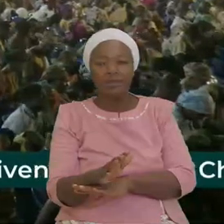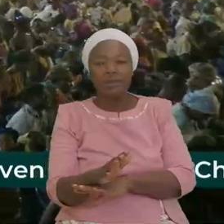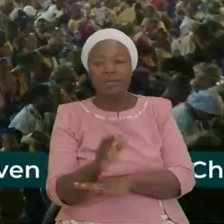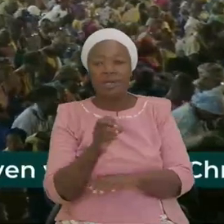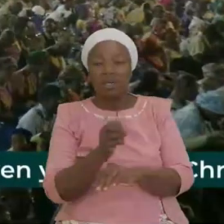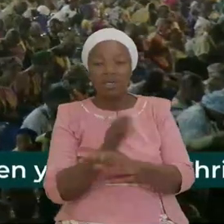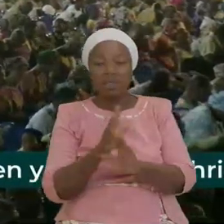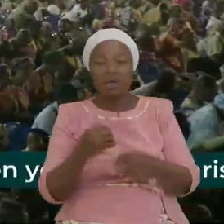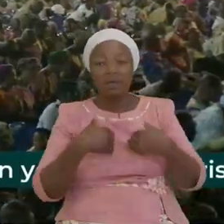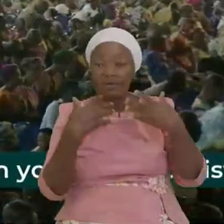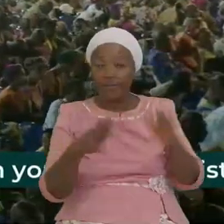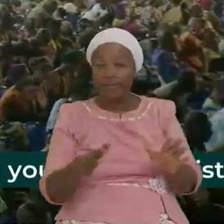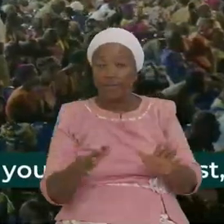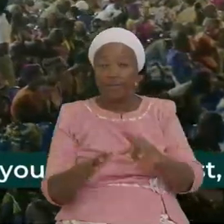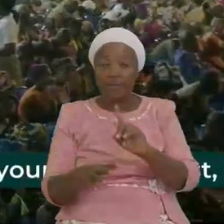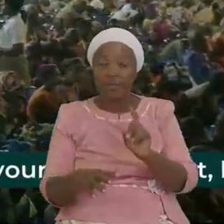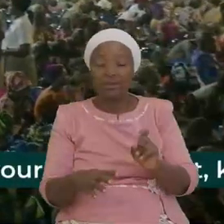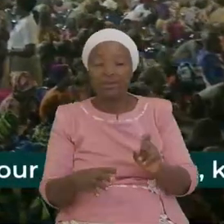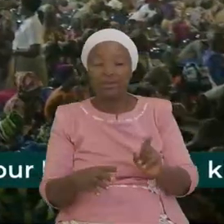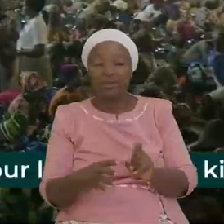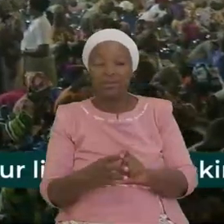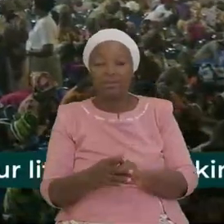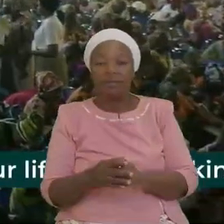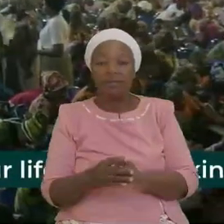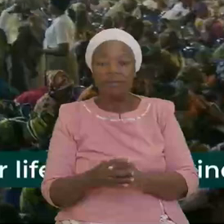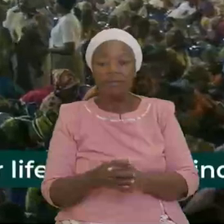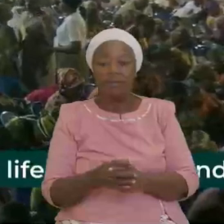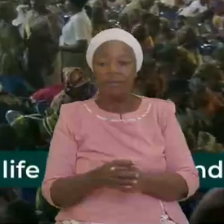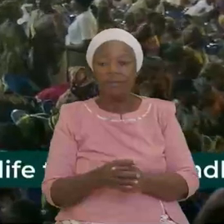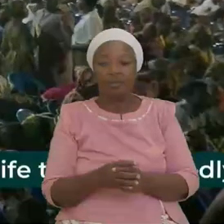We are waiting for the counselors. If you are done, please wave your hand.